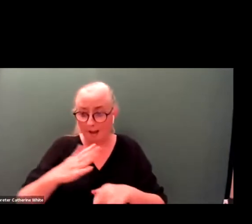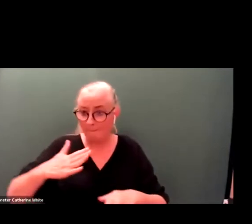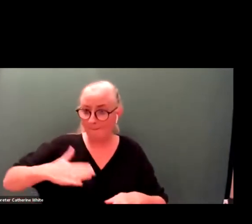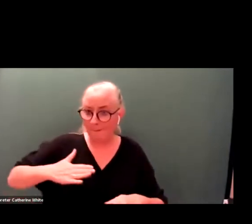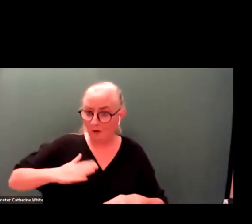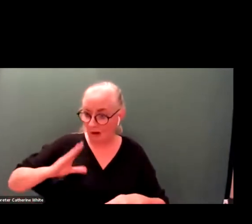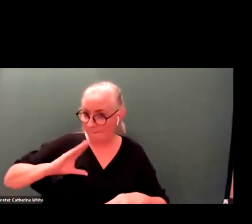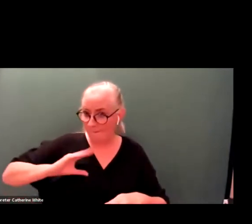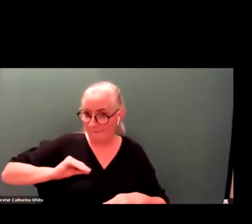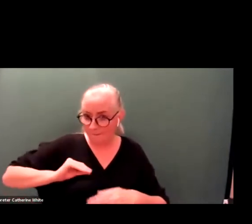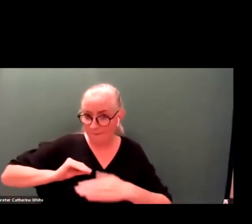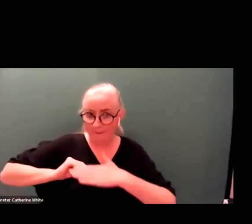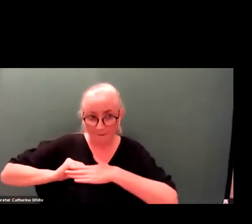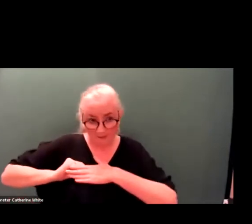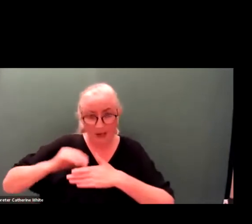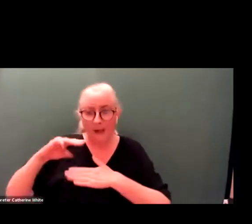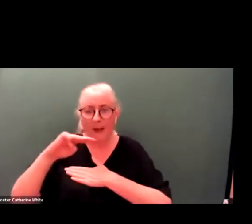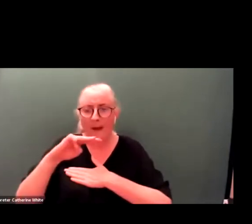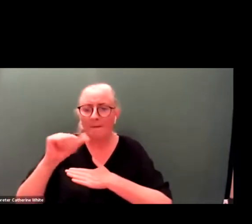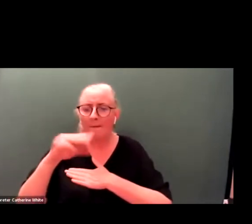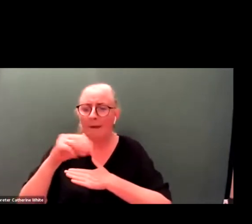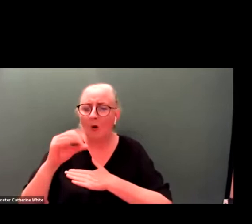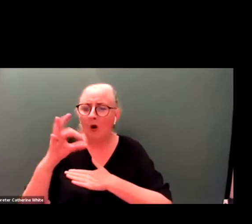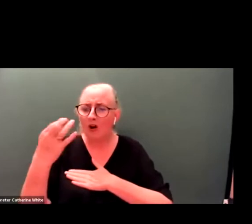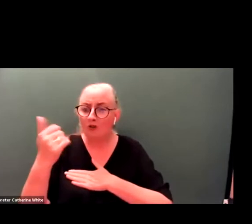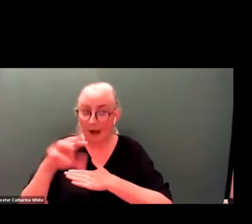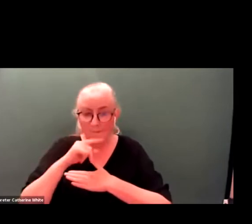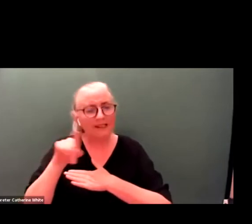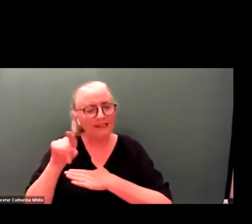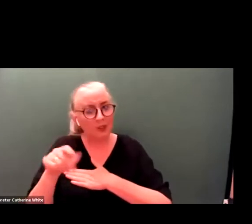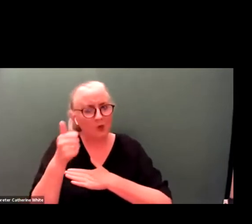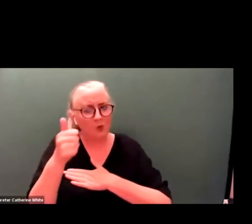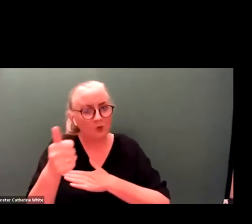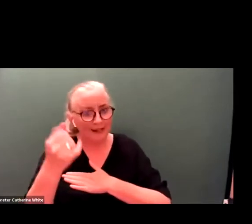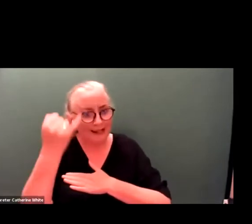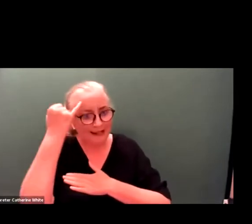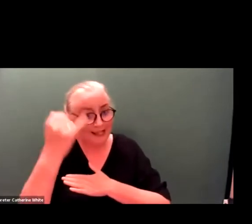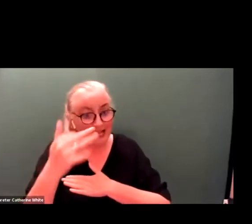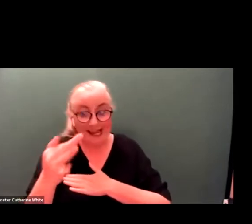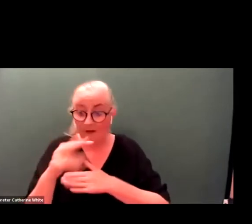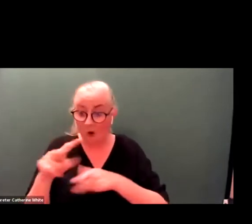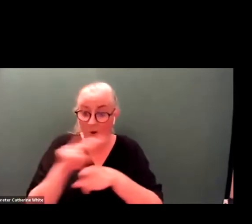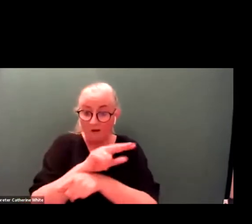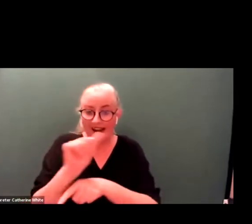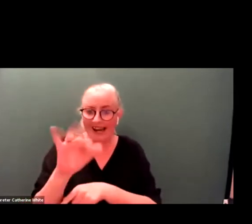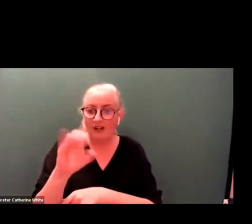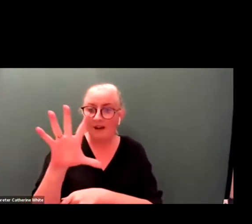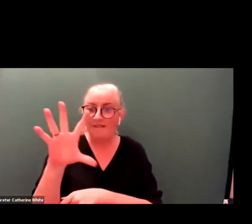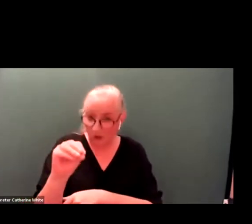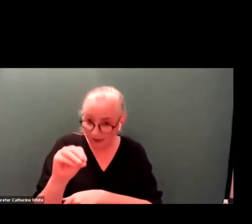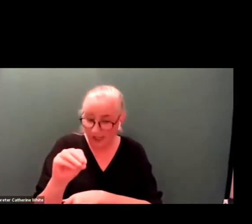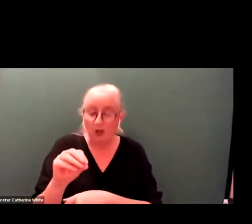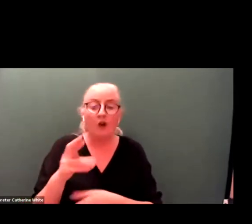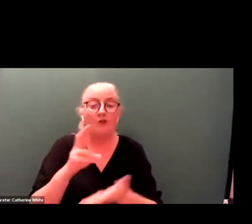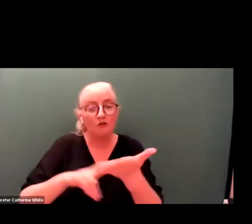A mammogram is not indicated when starting HRT, but it's a good idea to make sure that if you're over 50, you're registered with Breast